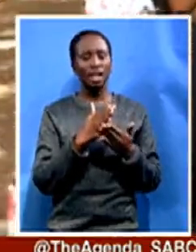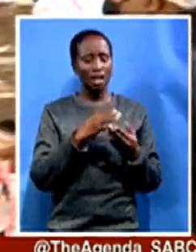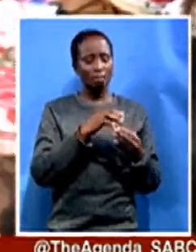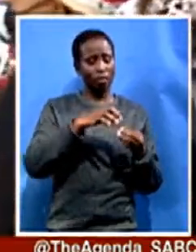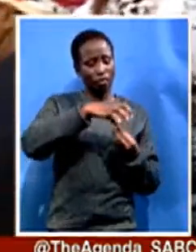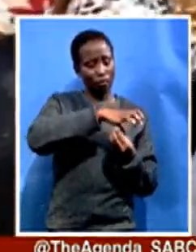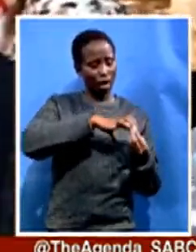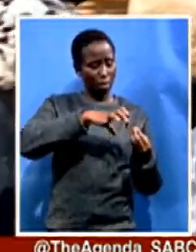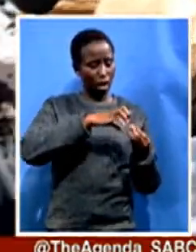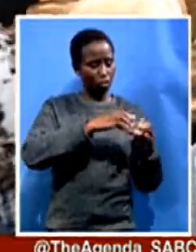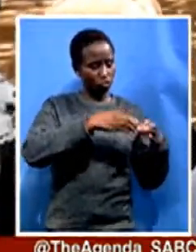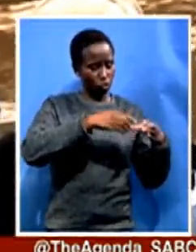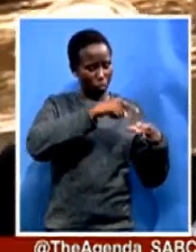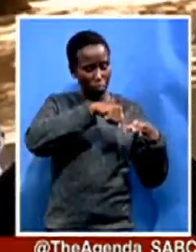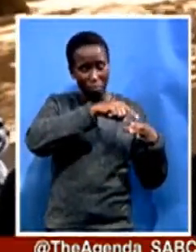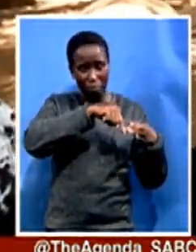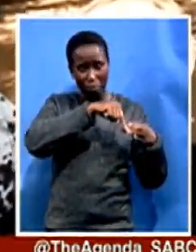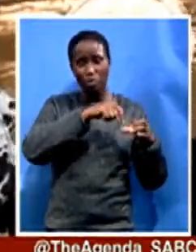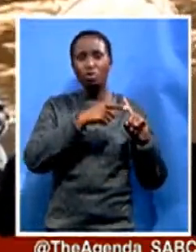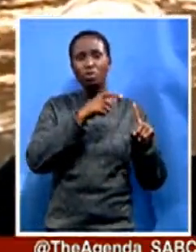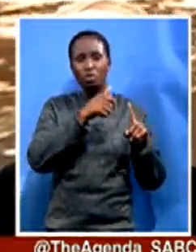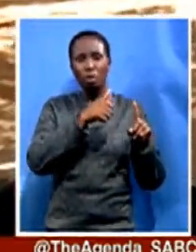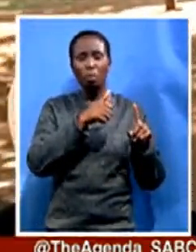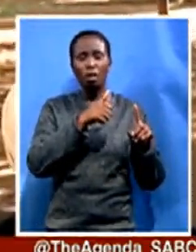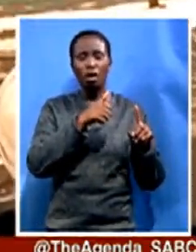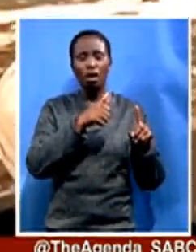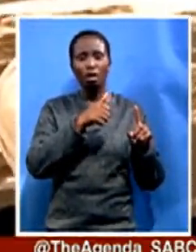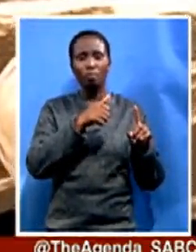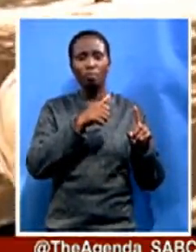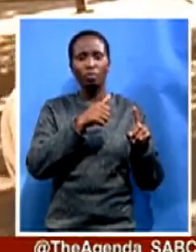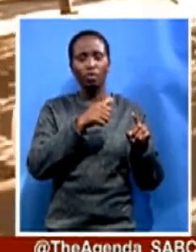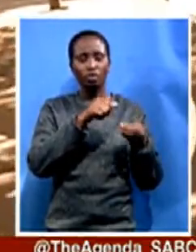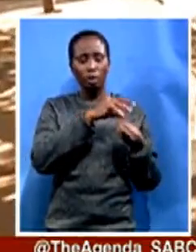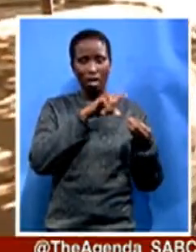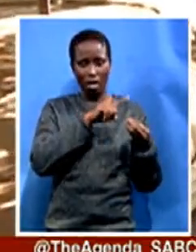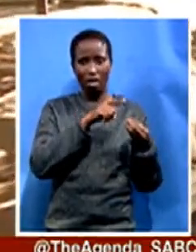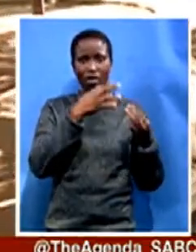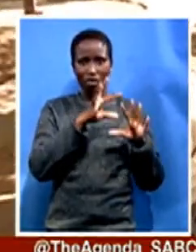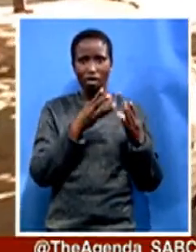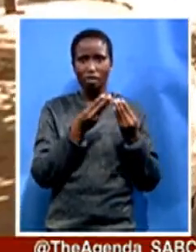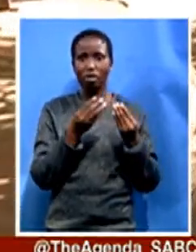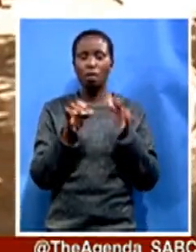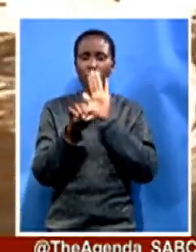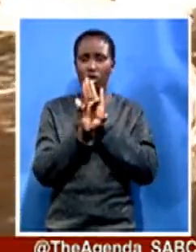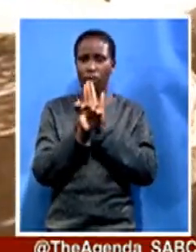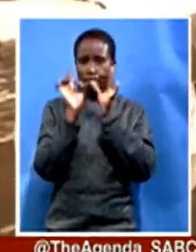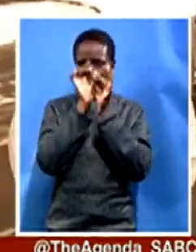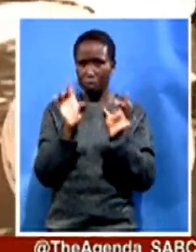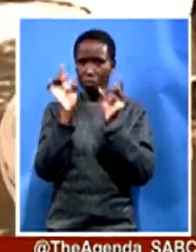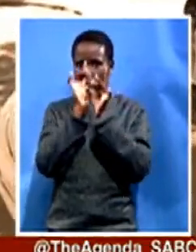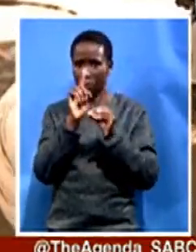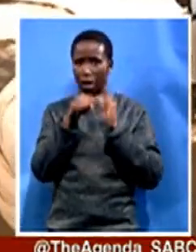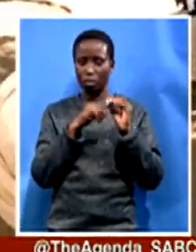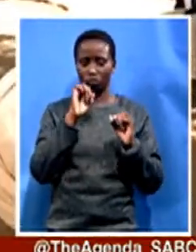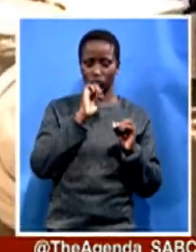members of the royal family, have actually been addressing members of the media, raising their concerns about these divisions, which